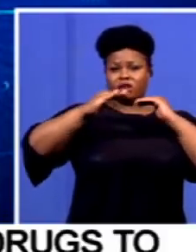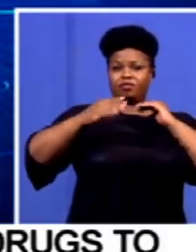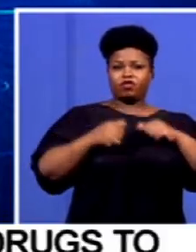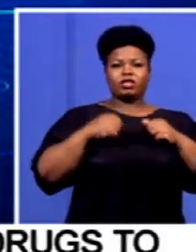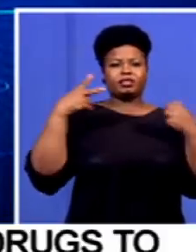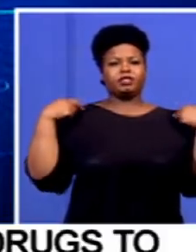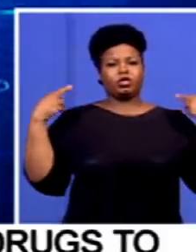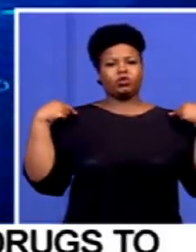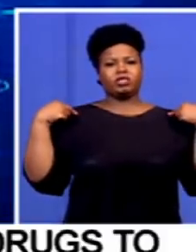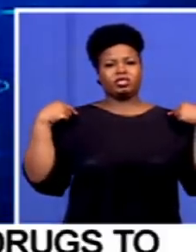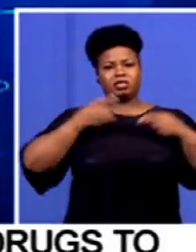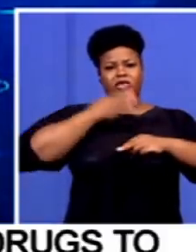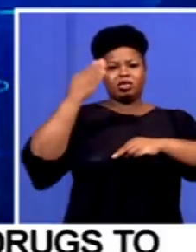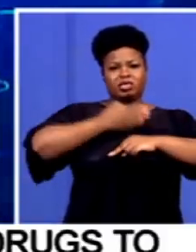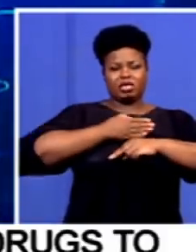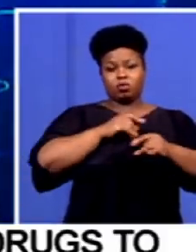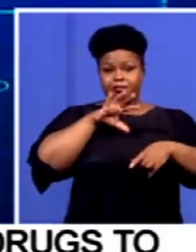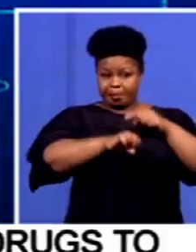uncovered a